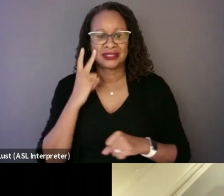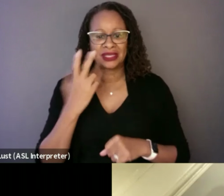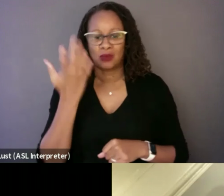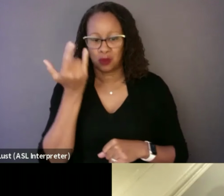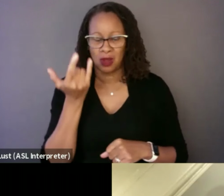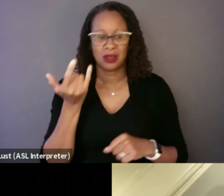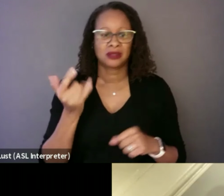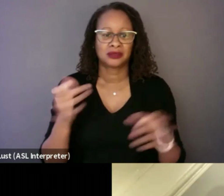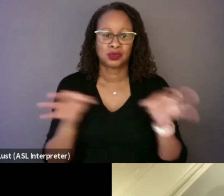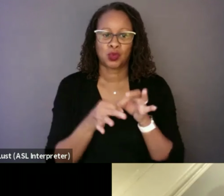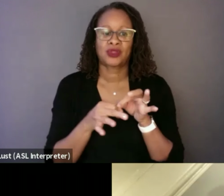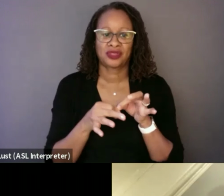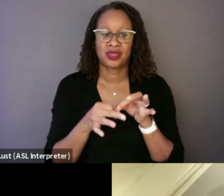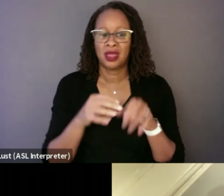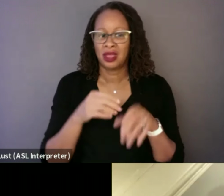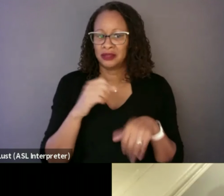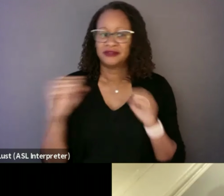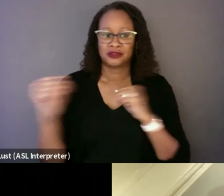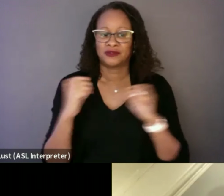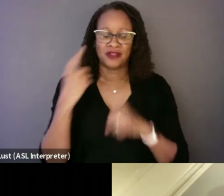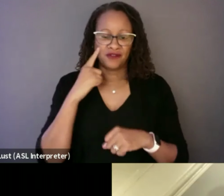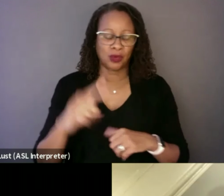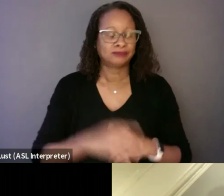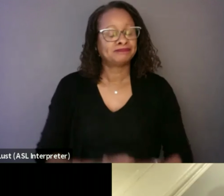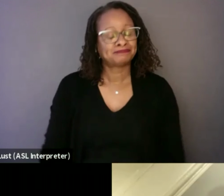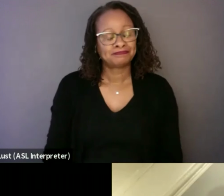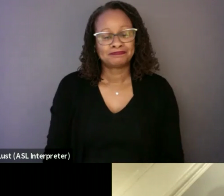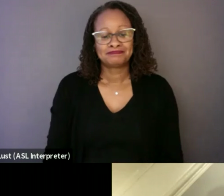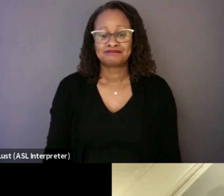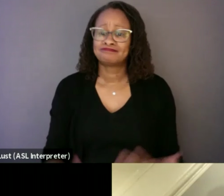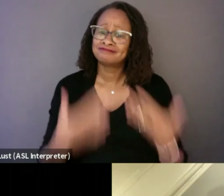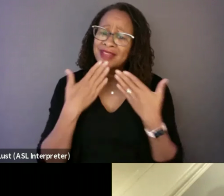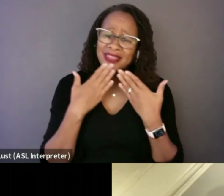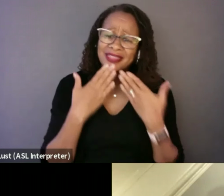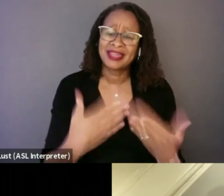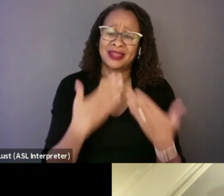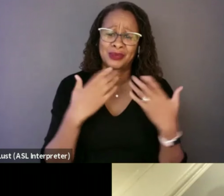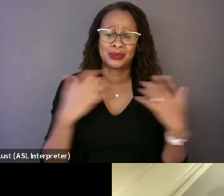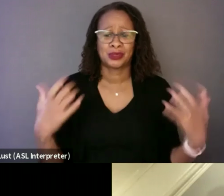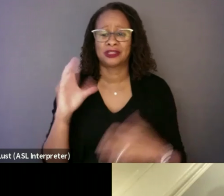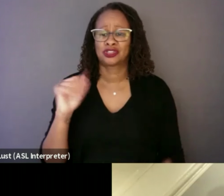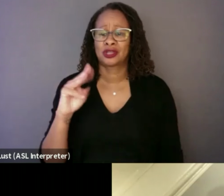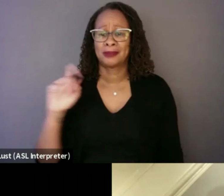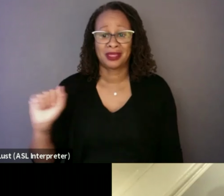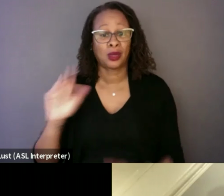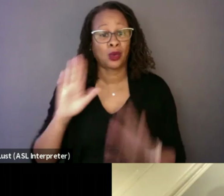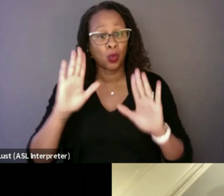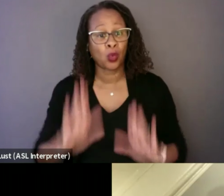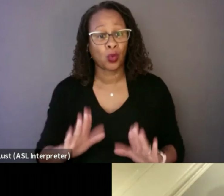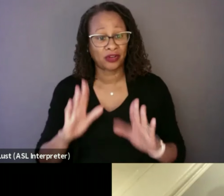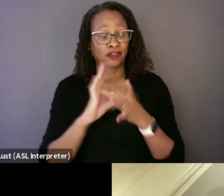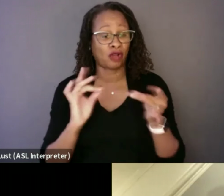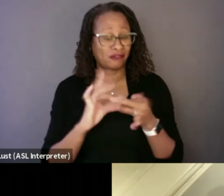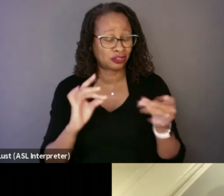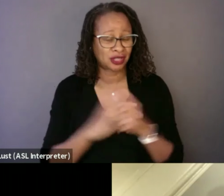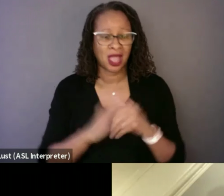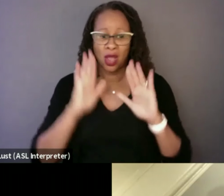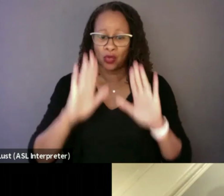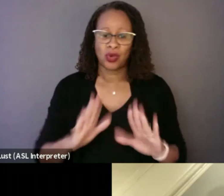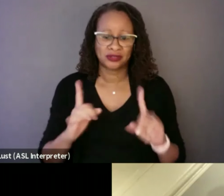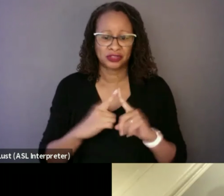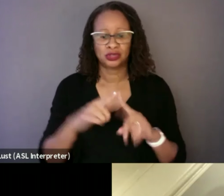worth to fight for. Thank you so much, Camilla. This has been a great conversation, and it's just been wonderful